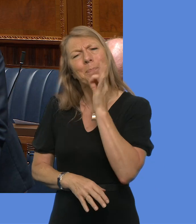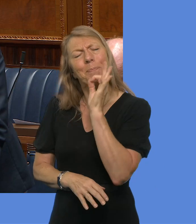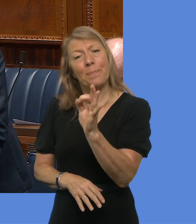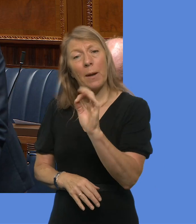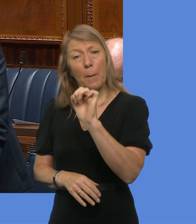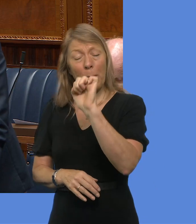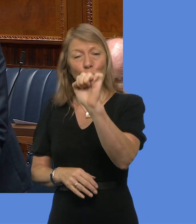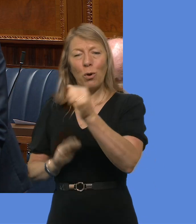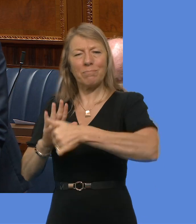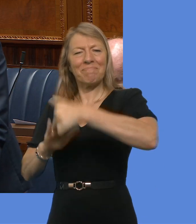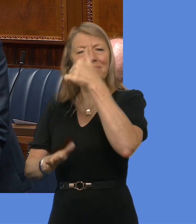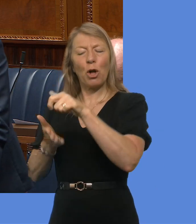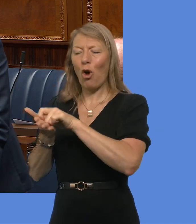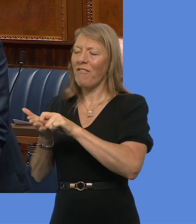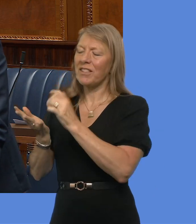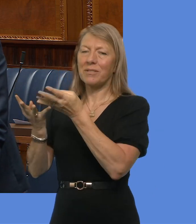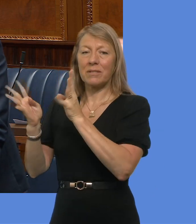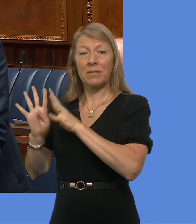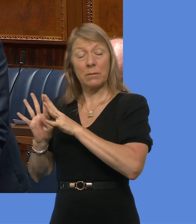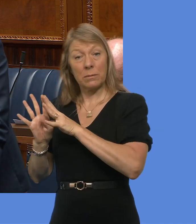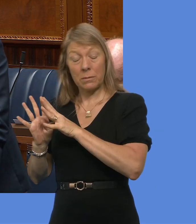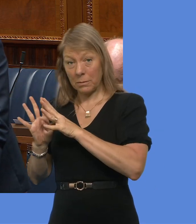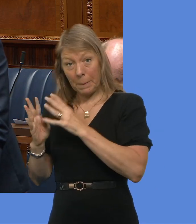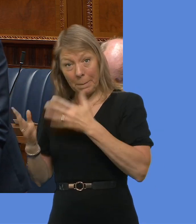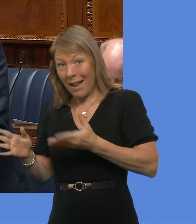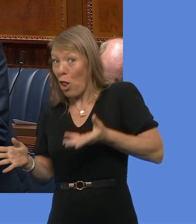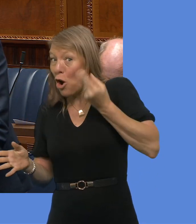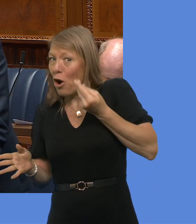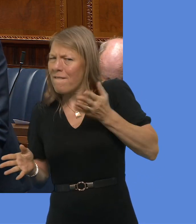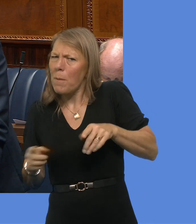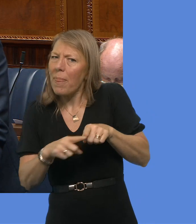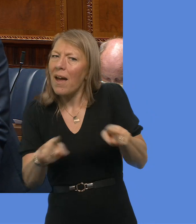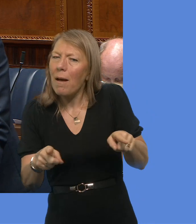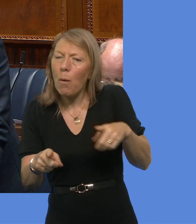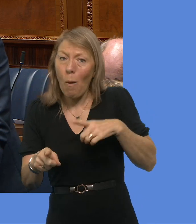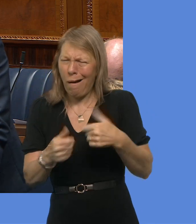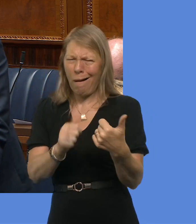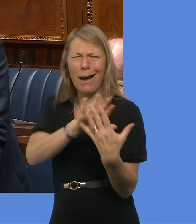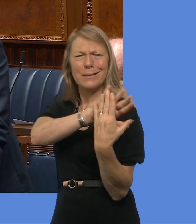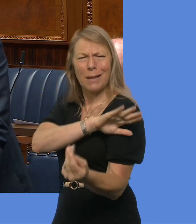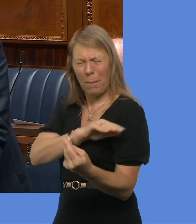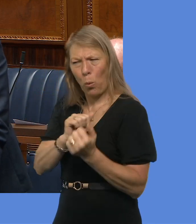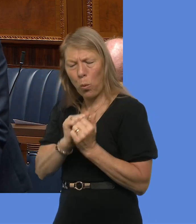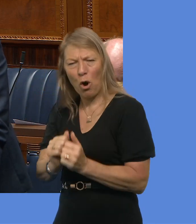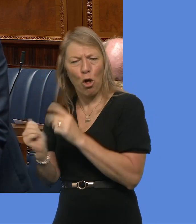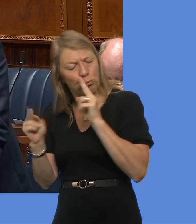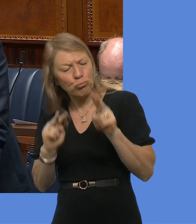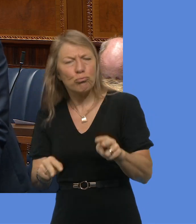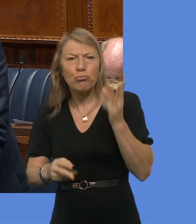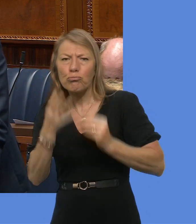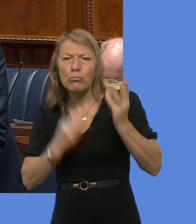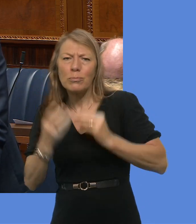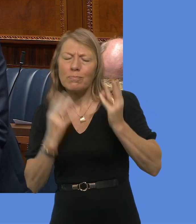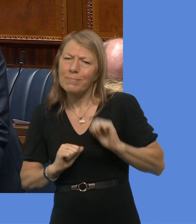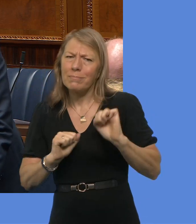Thrive project to ensure that there is genuine collaboration between executive departments in this mandate, including the pooling of resources to deliver